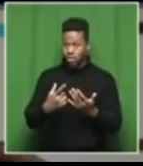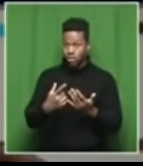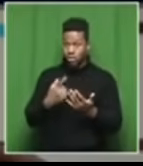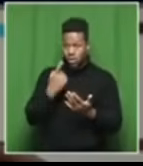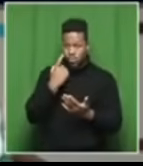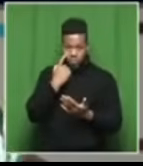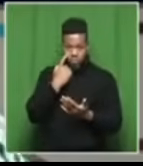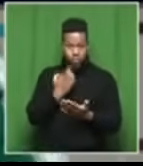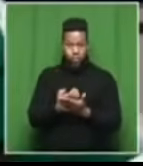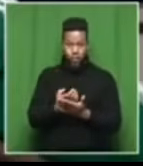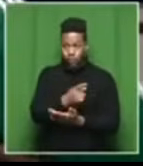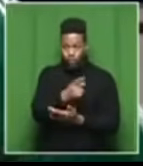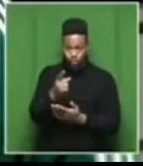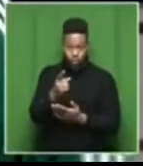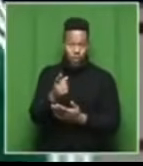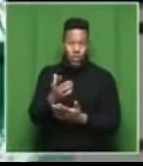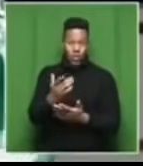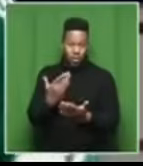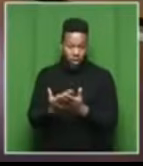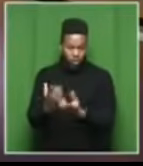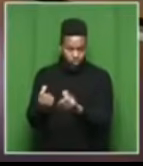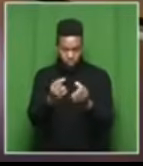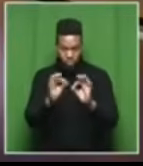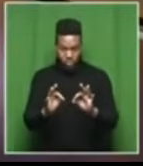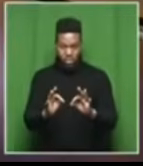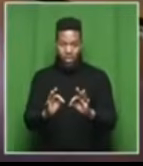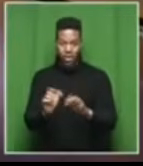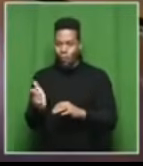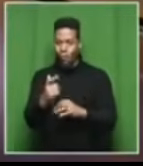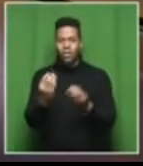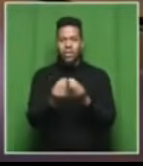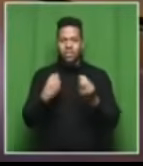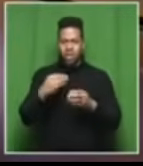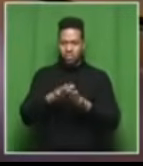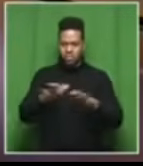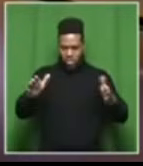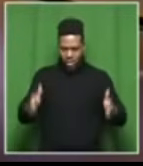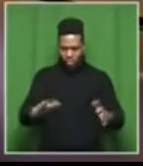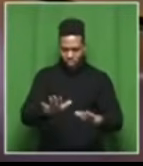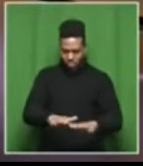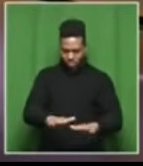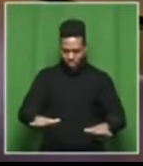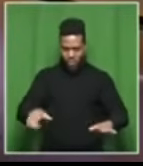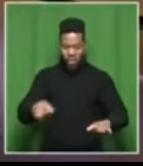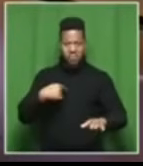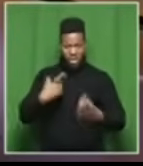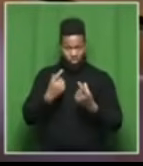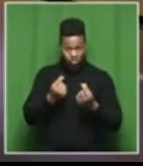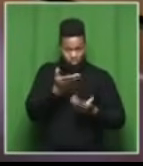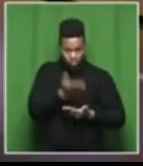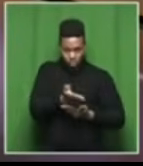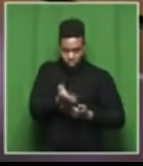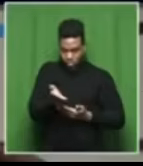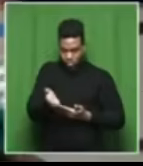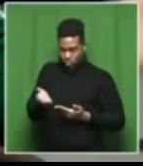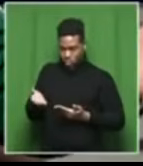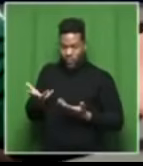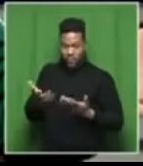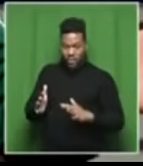to sit. You must get a bigger table because I'm going to put everything on the table that I've done. We will. And if I don't,